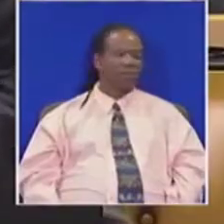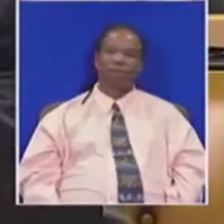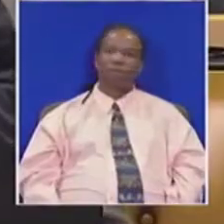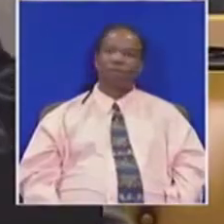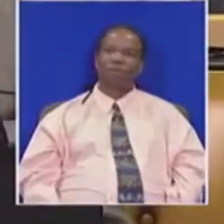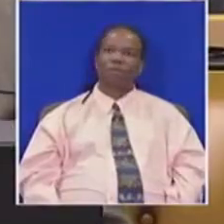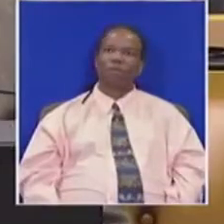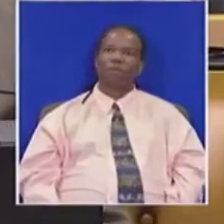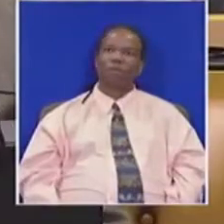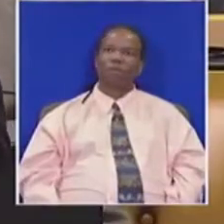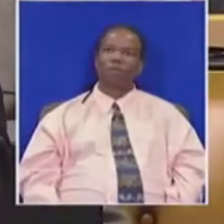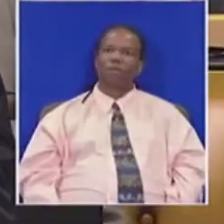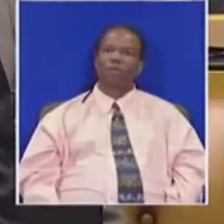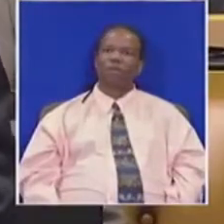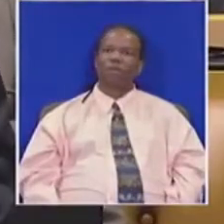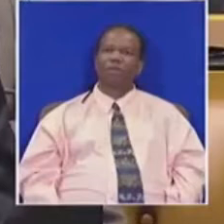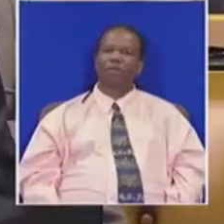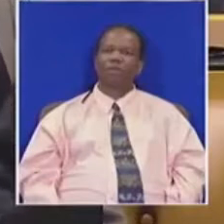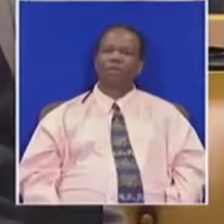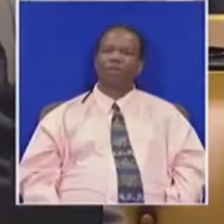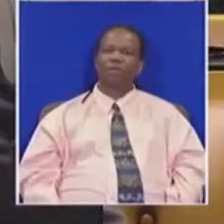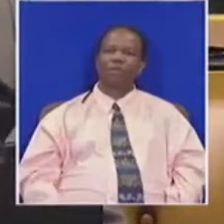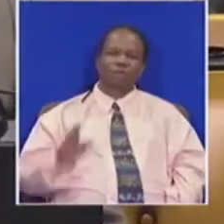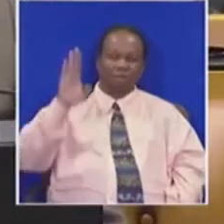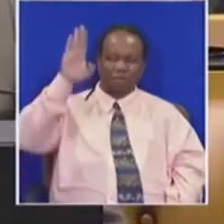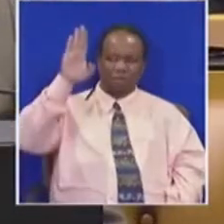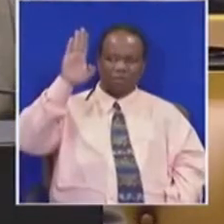Now, Order, Speaker. Order, Speaker.